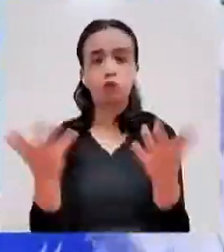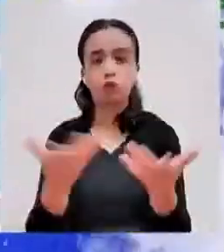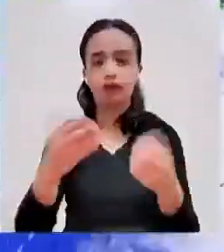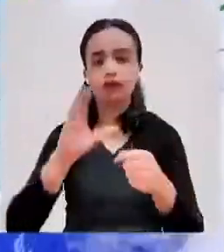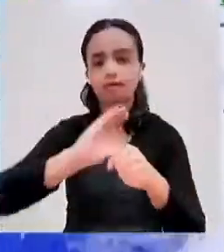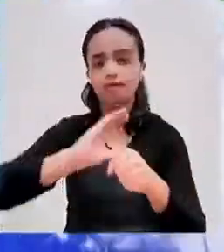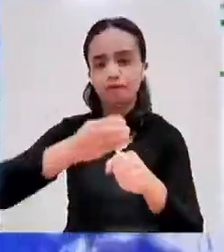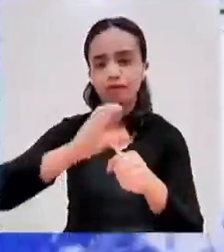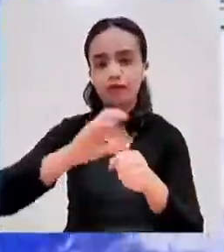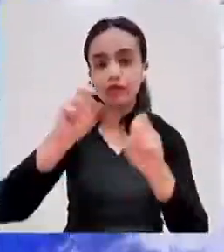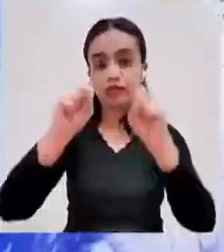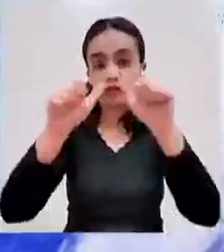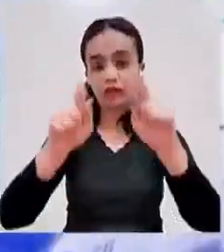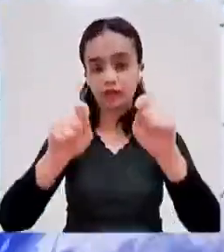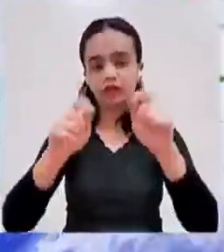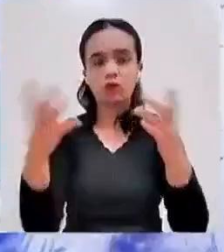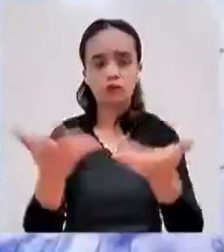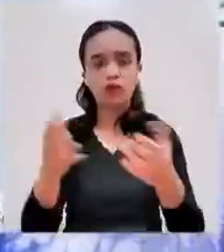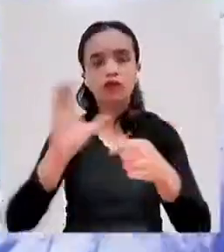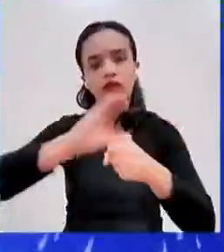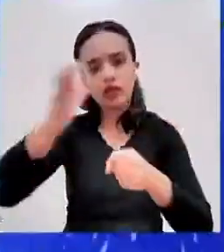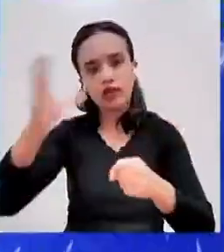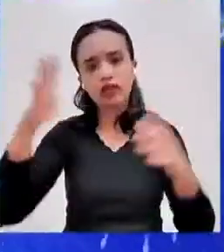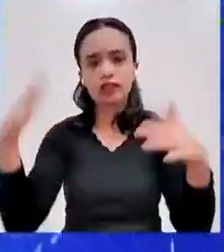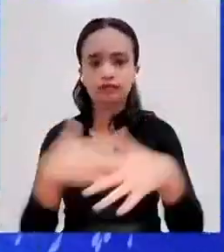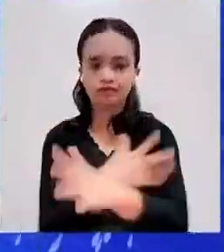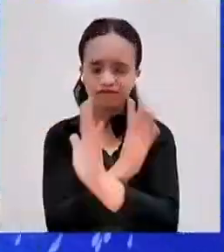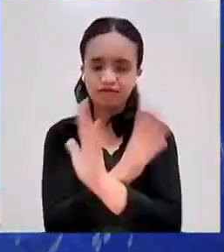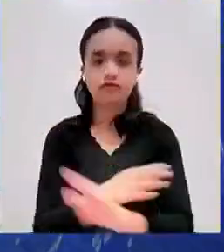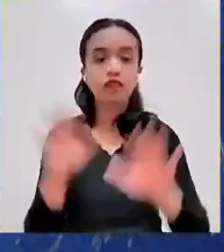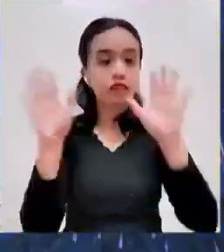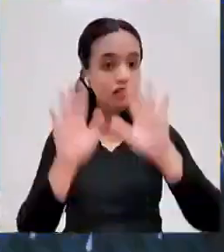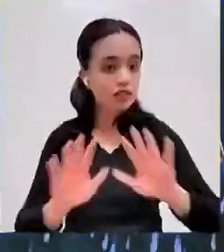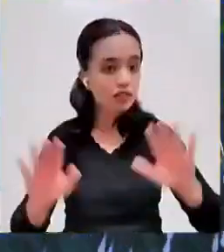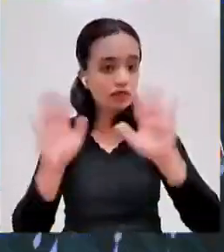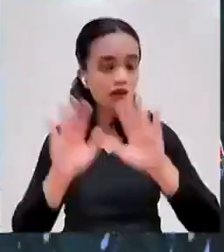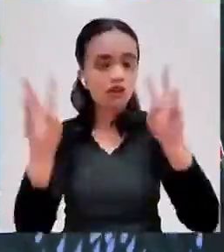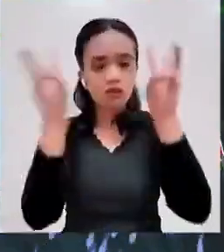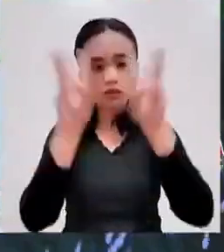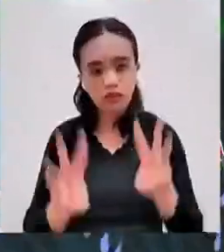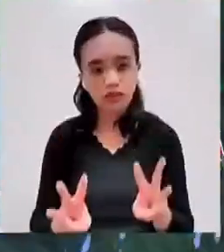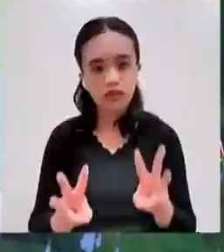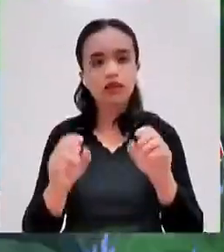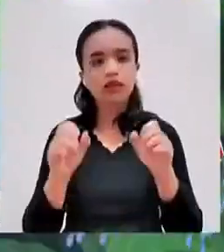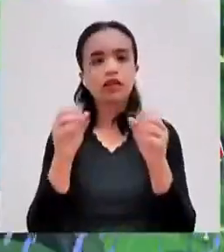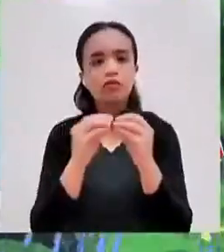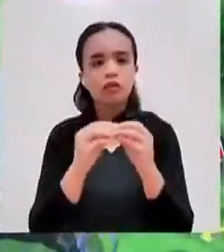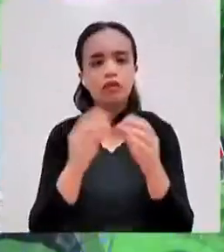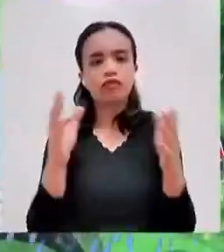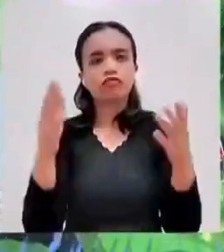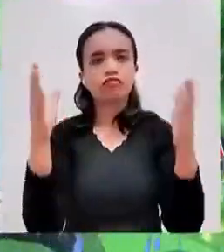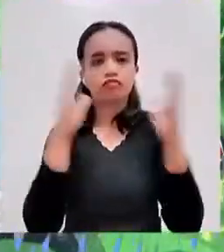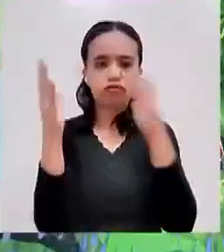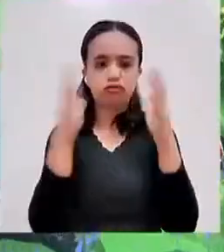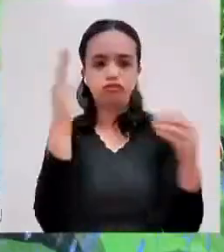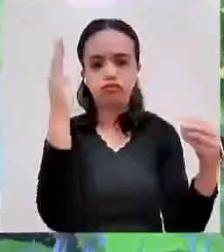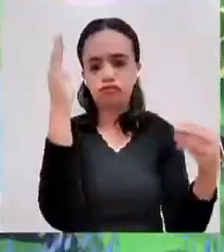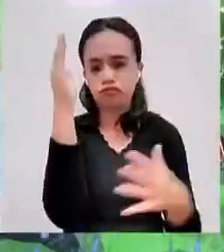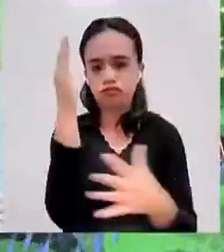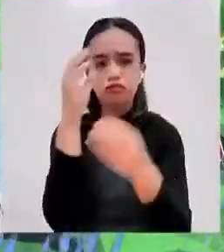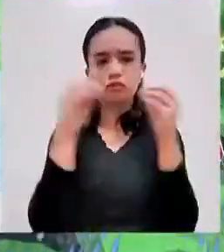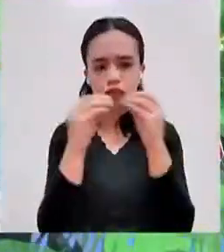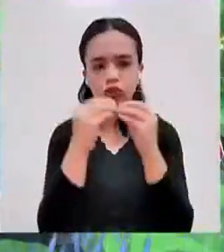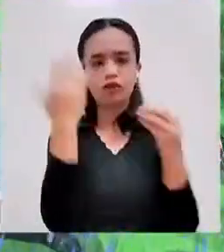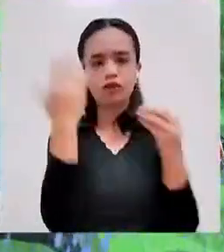Saturday over Caraga and Davao regions. By Sunday, the weather disturbance will be closer to the country and will bring more rains in